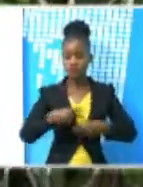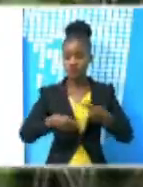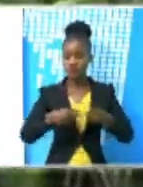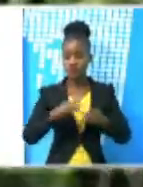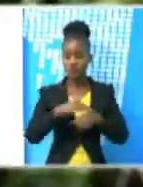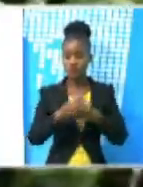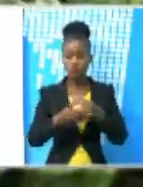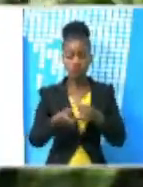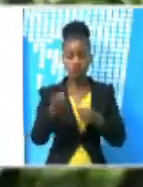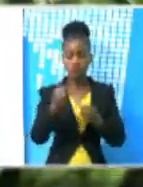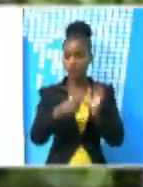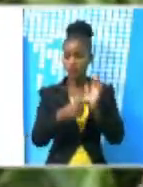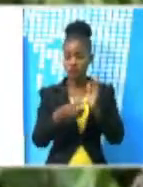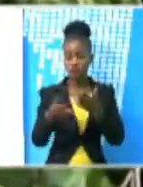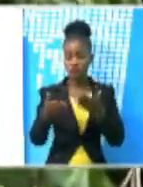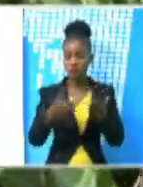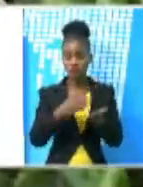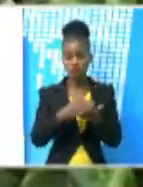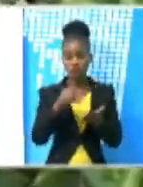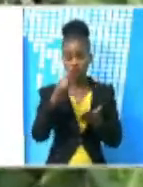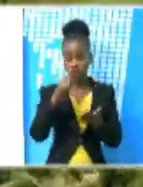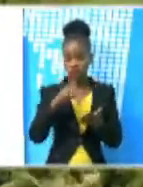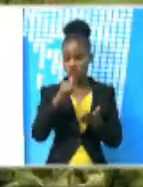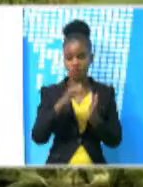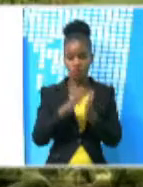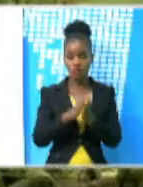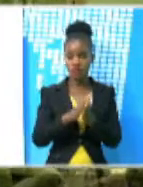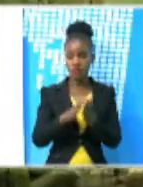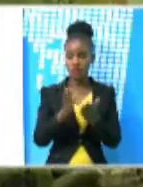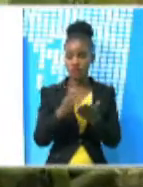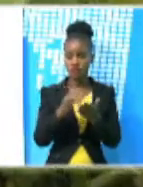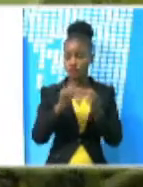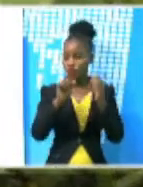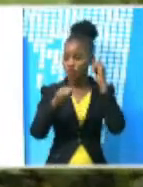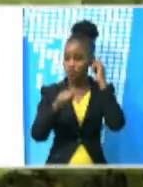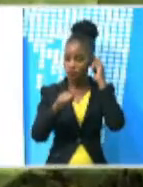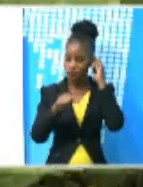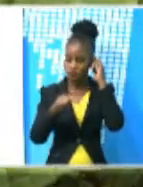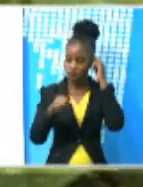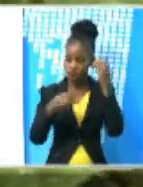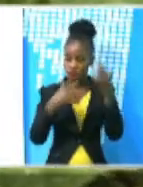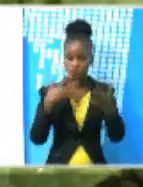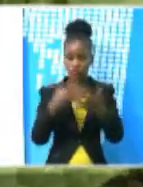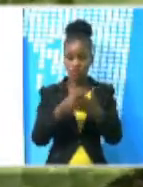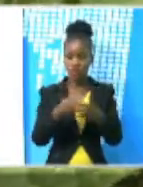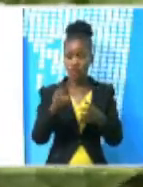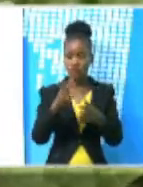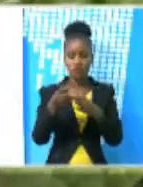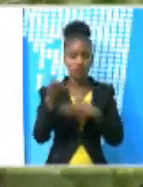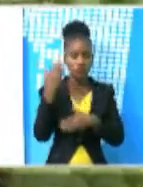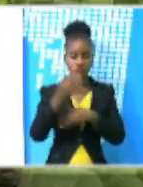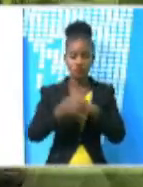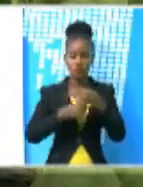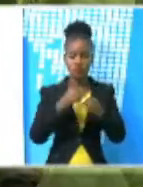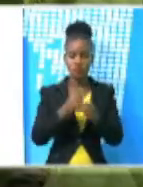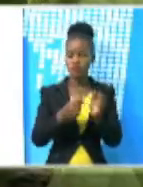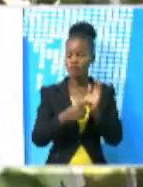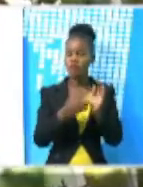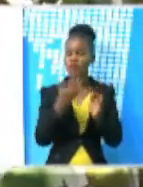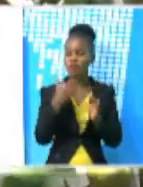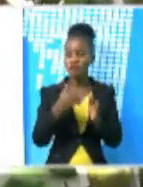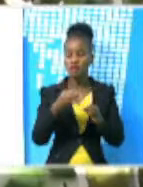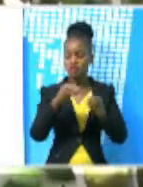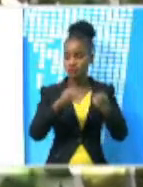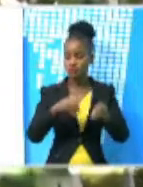manufacturing, attracts limited private sector credit, and such has been the case since November last year, posing clear need for